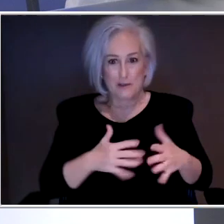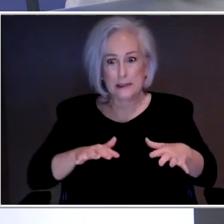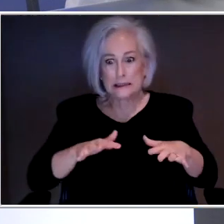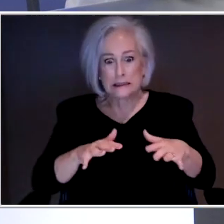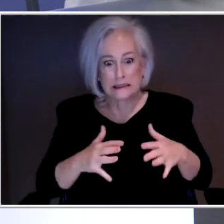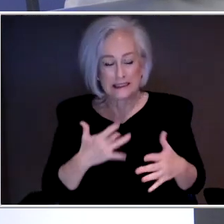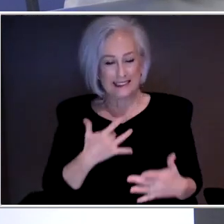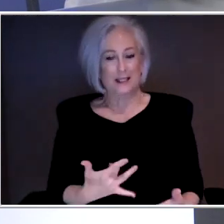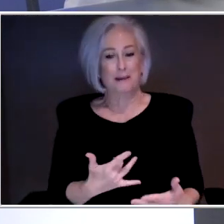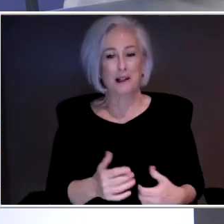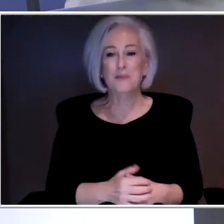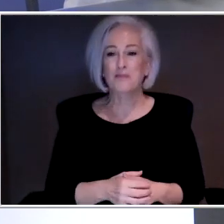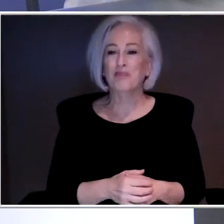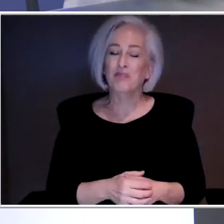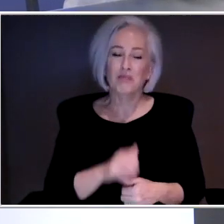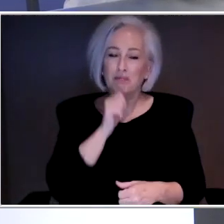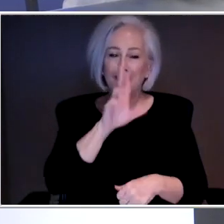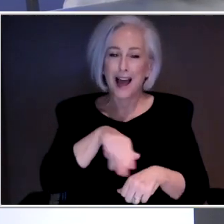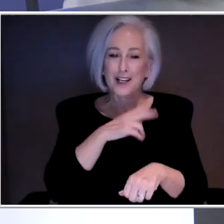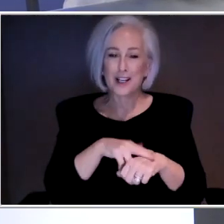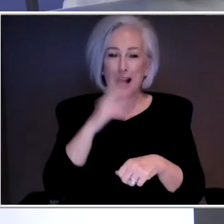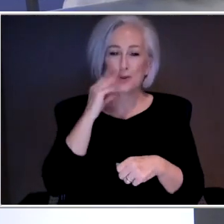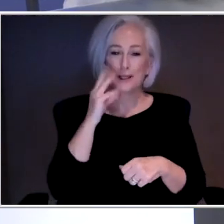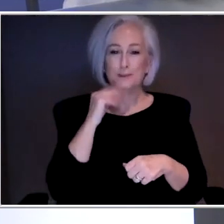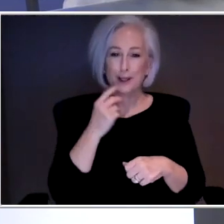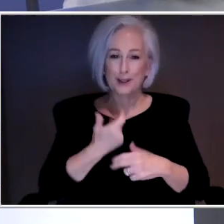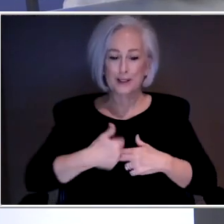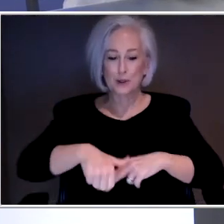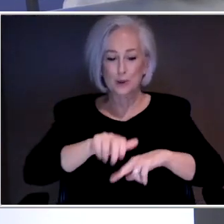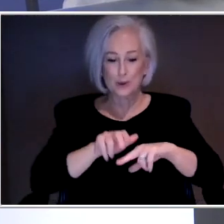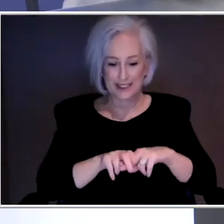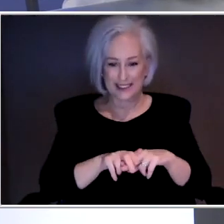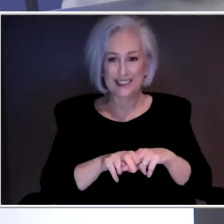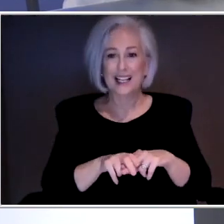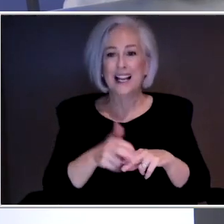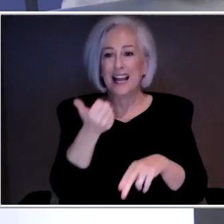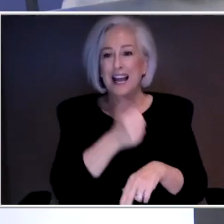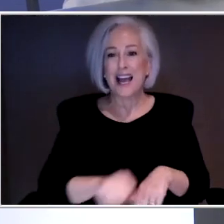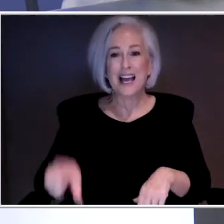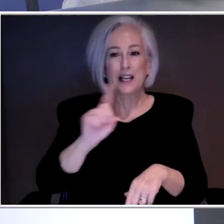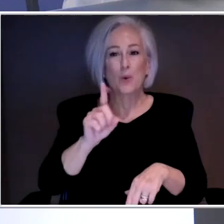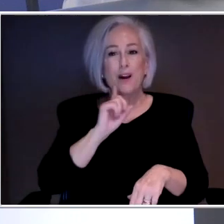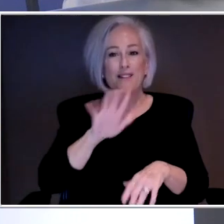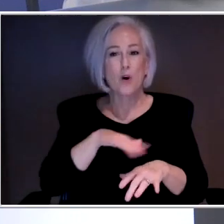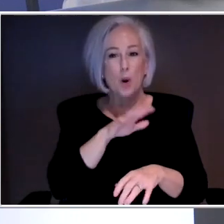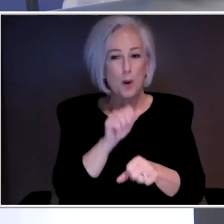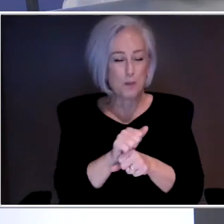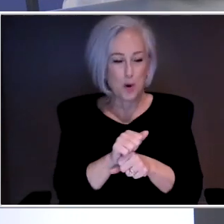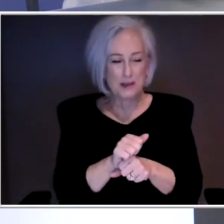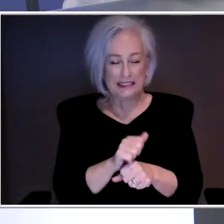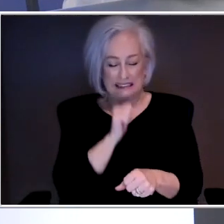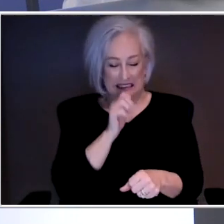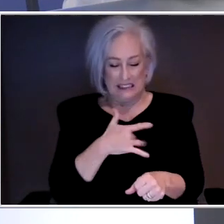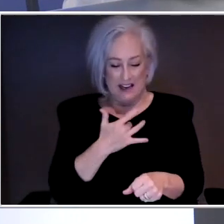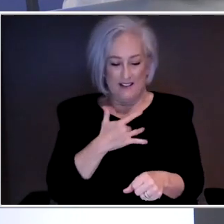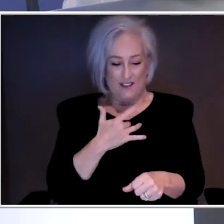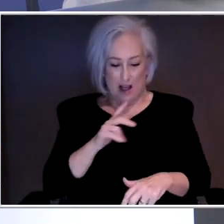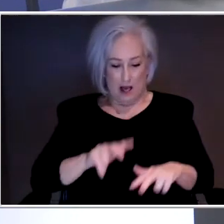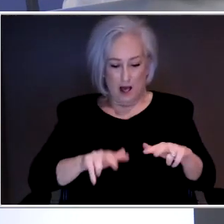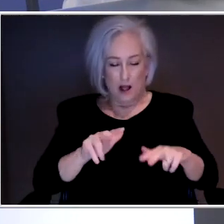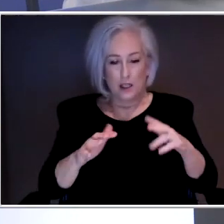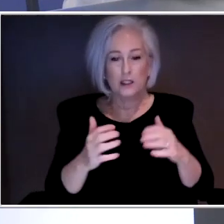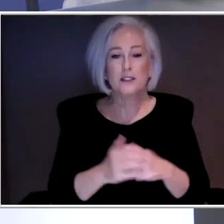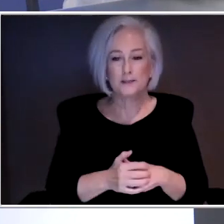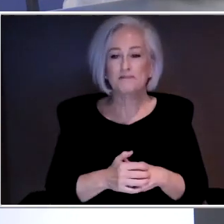because it's not a natural experience to be sitting anywhere for an appointment. It just doesn't feel that way, so that's important. And you've seen